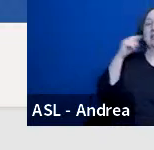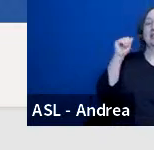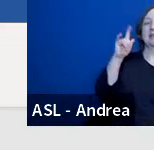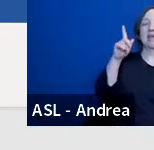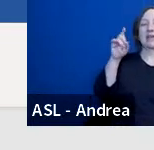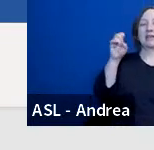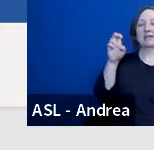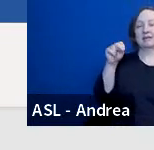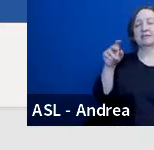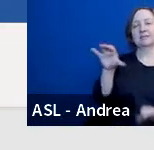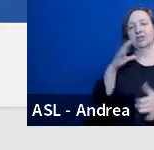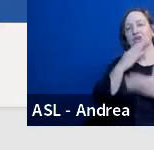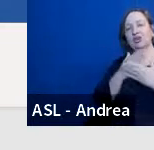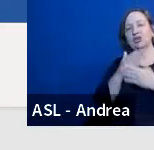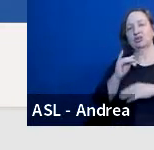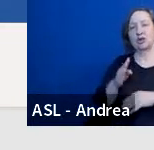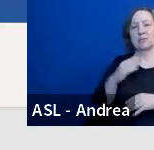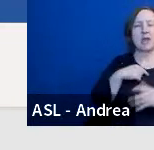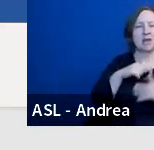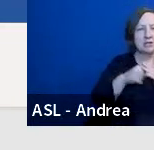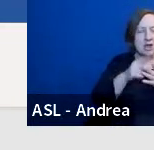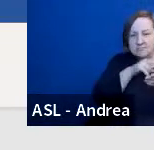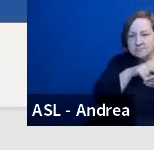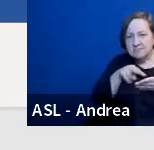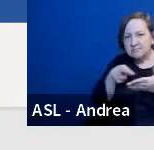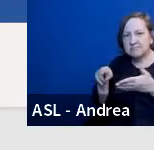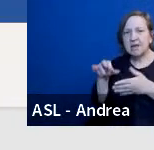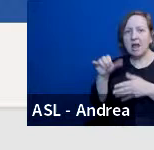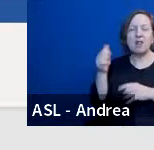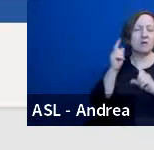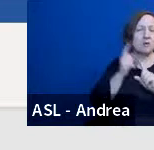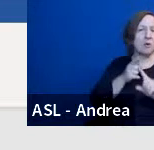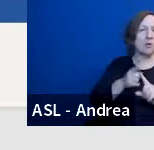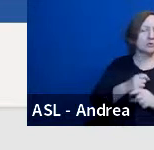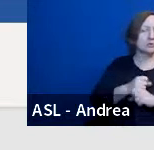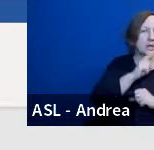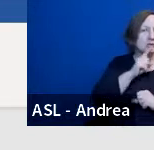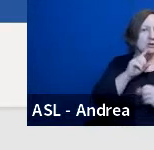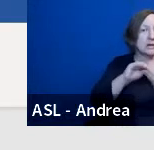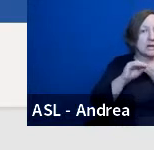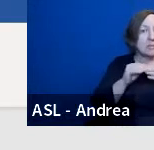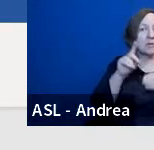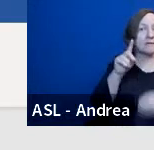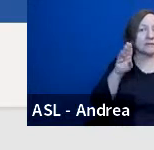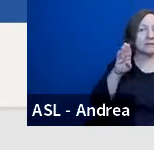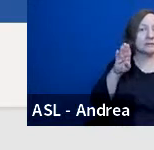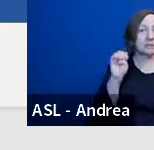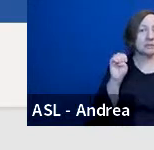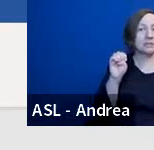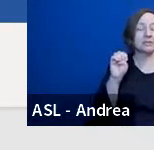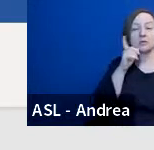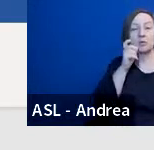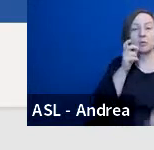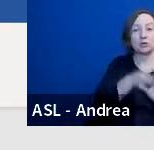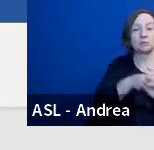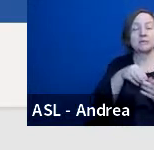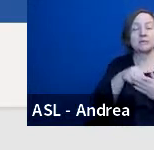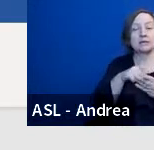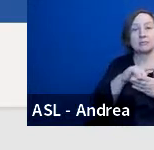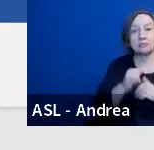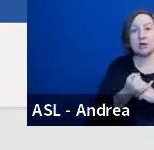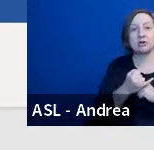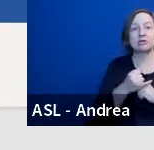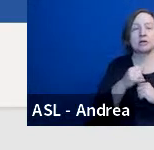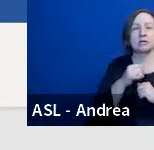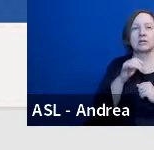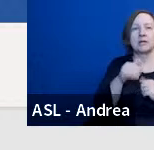job. I mean, I started looking through the rest of the goals to make sure the number of DBEs participating in the project was